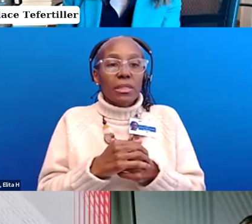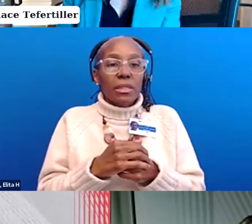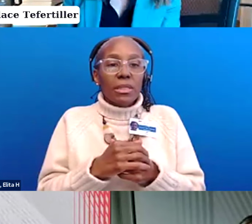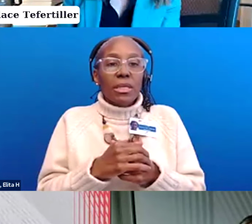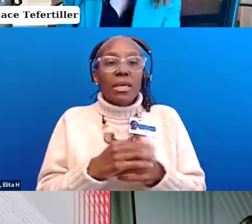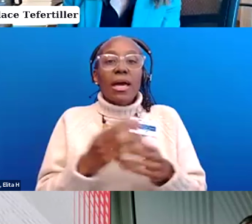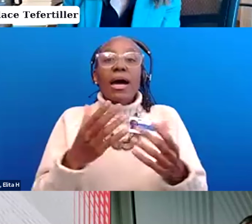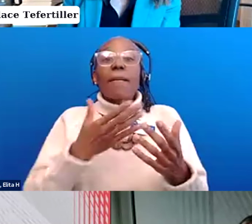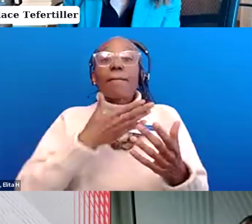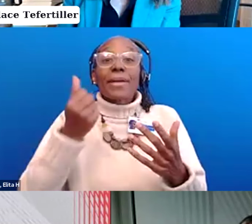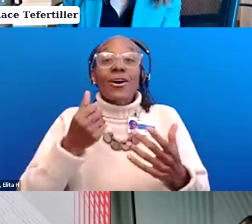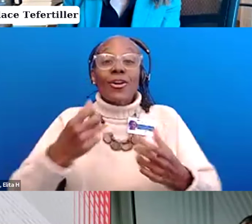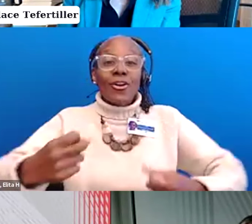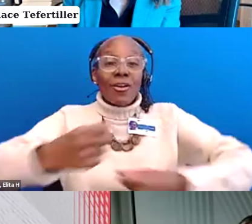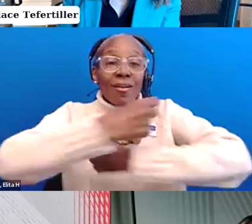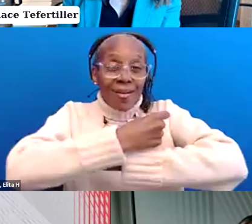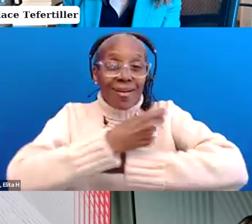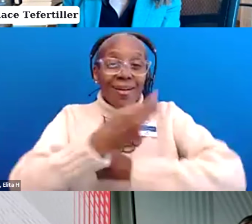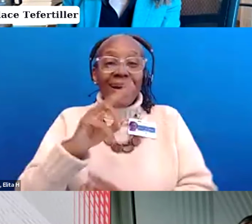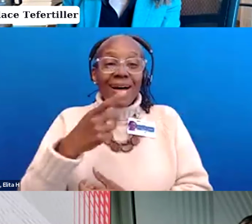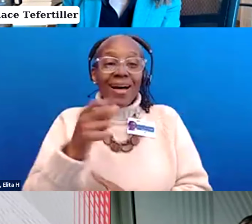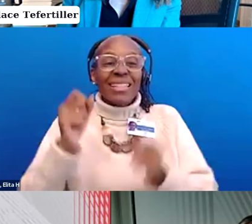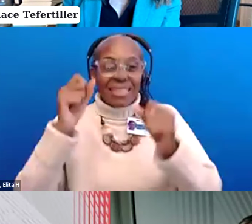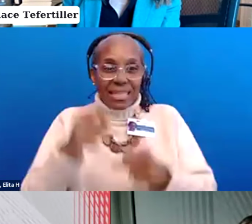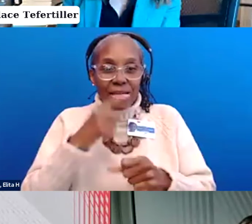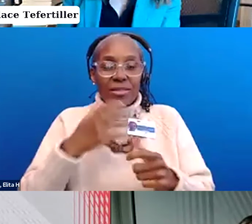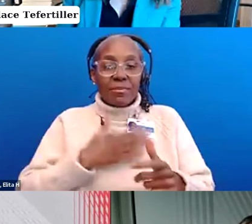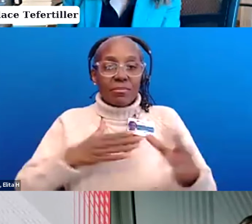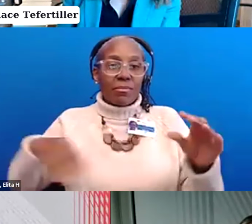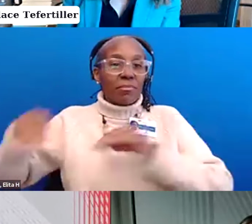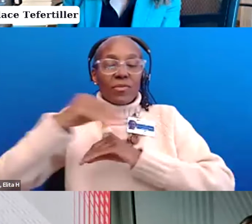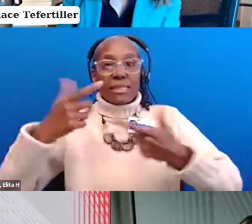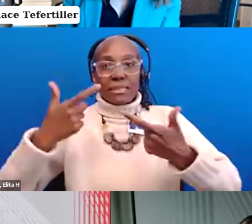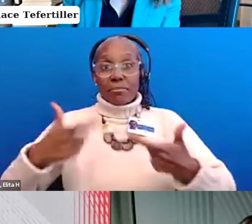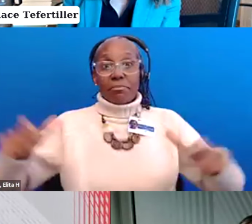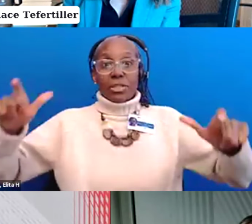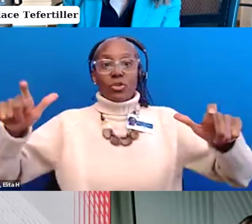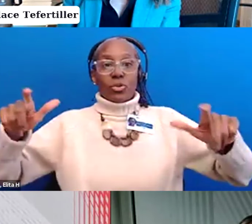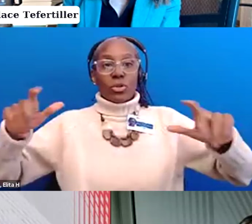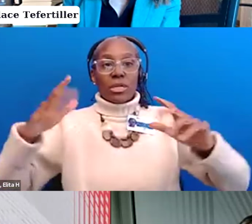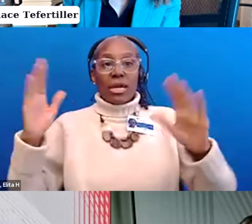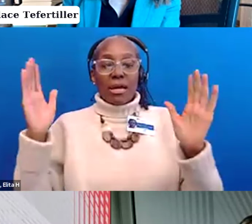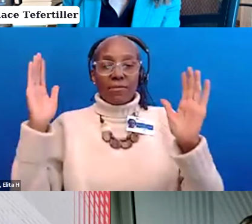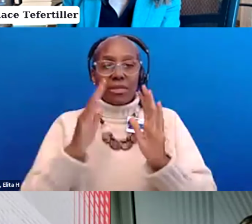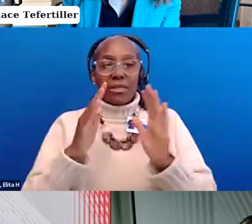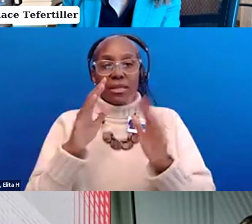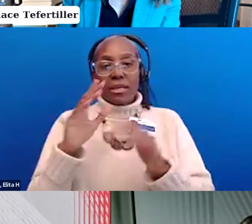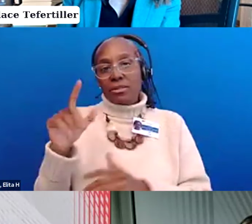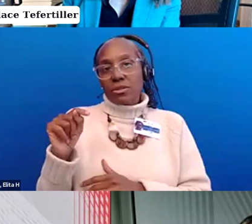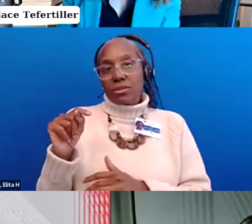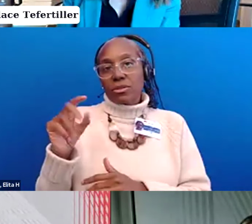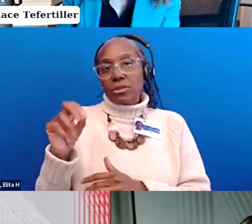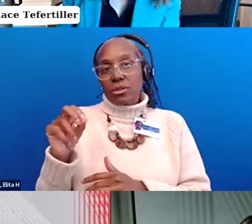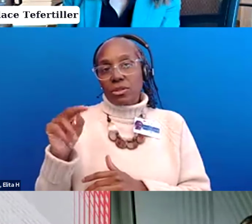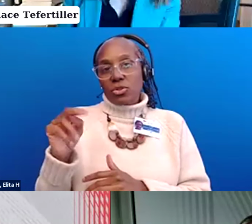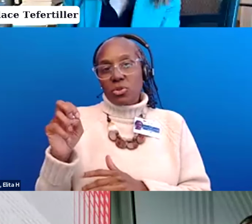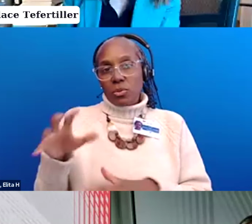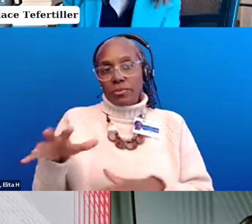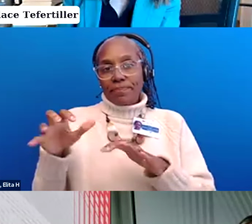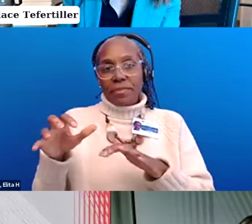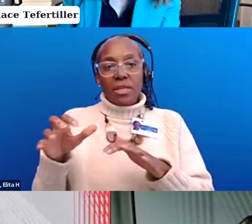better hugs now because my movement is bigger and more open. I have less tone.